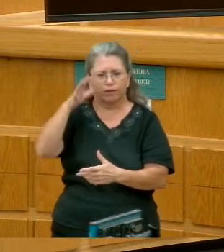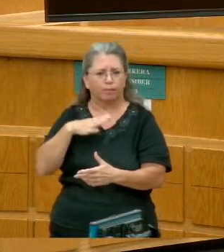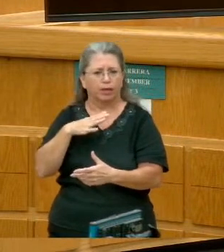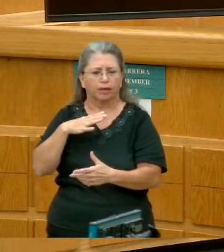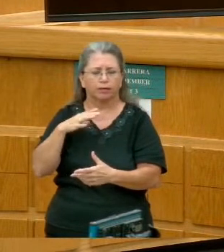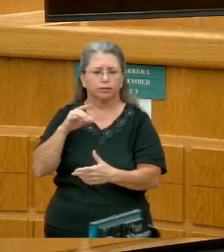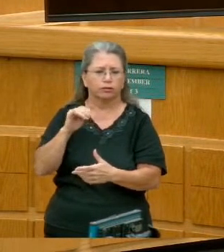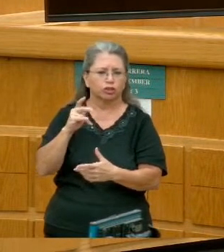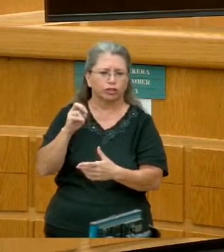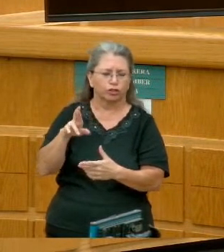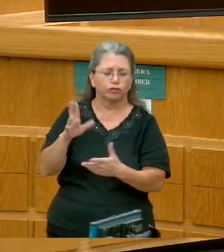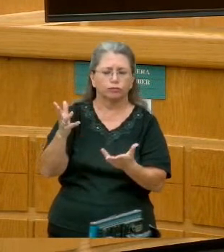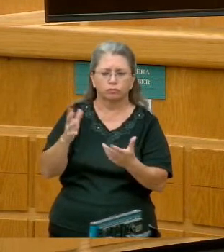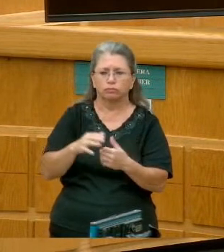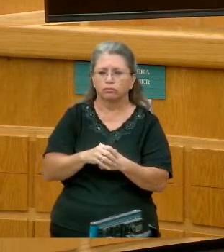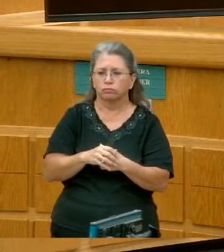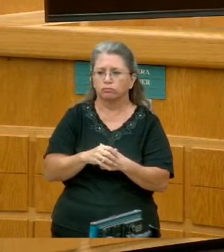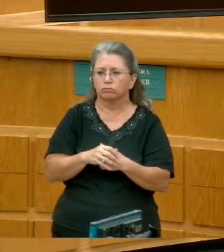gender, that type of thing.